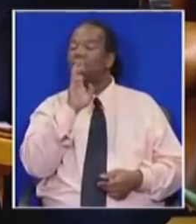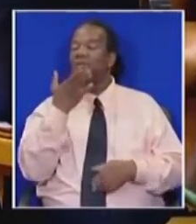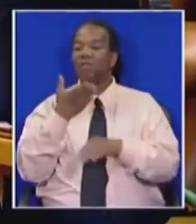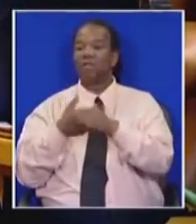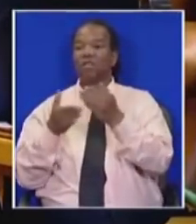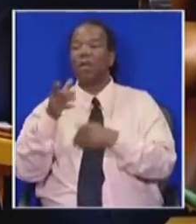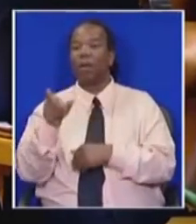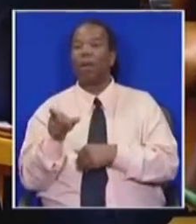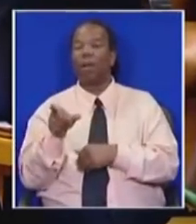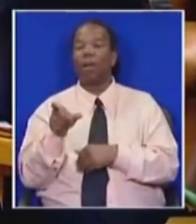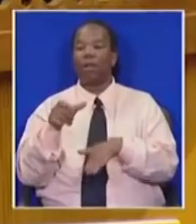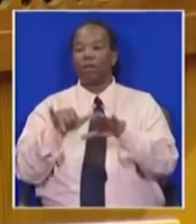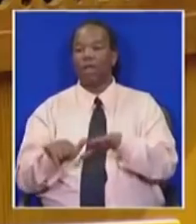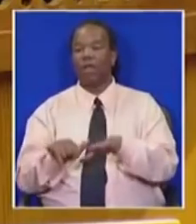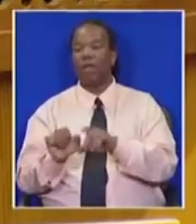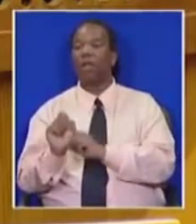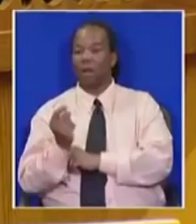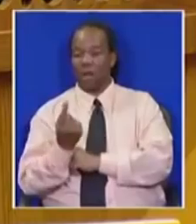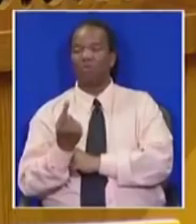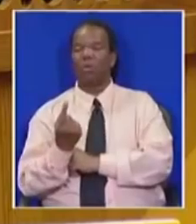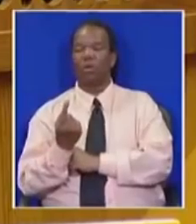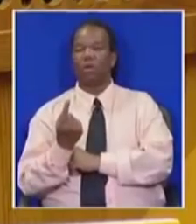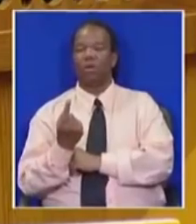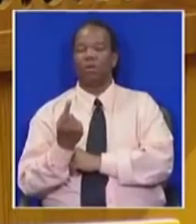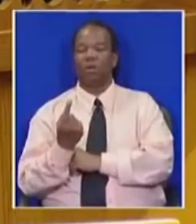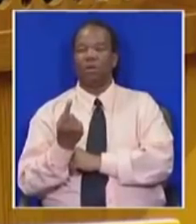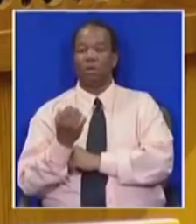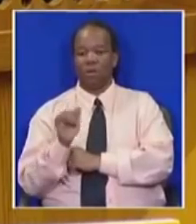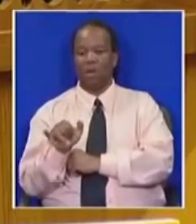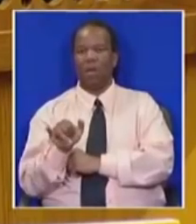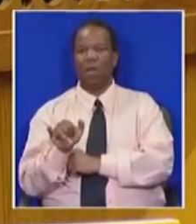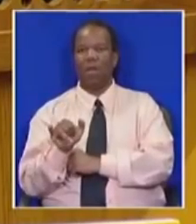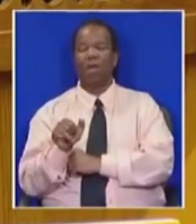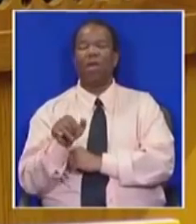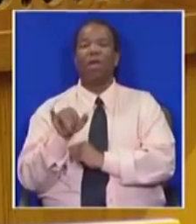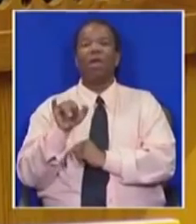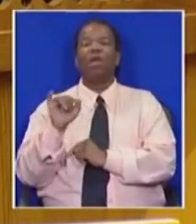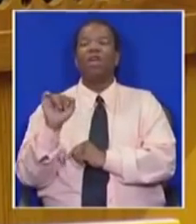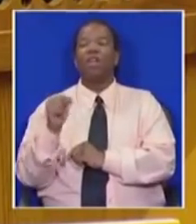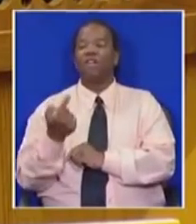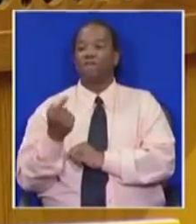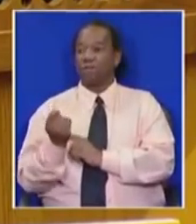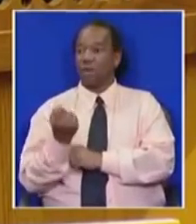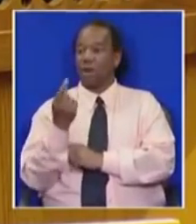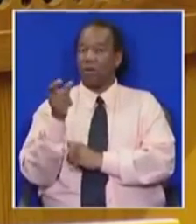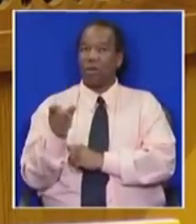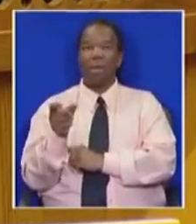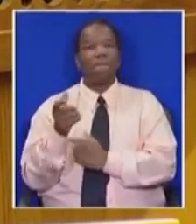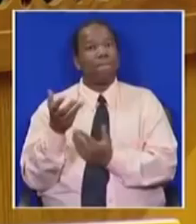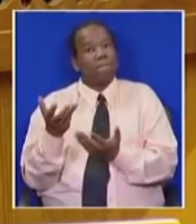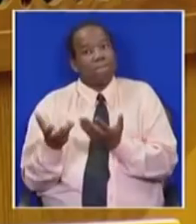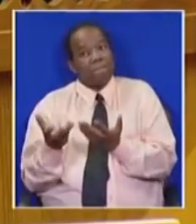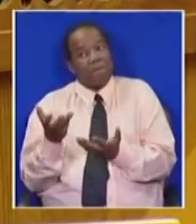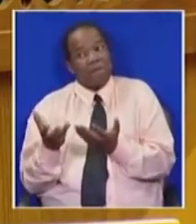Gauteng, and it would have been very possible for her to have ended up in one of